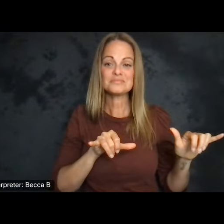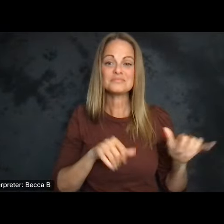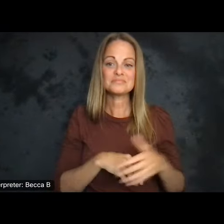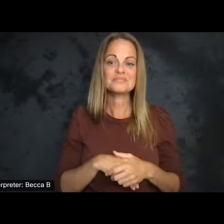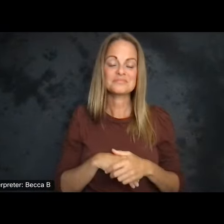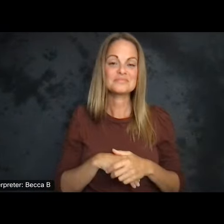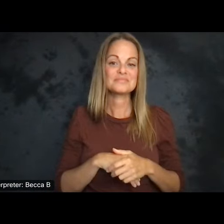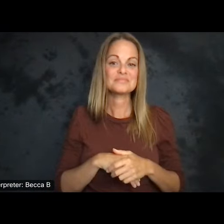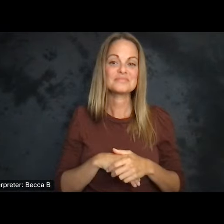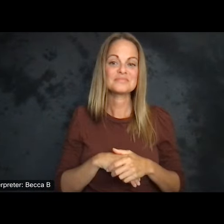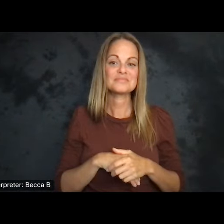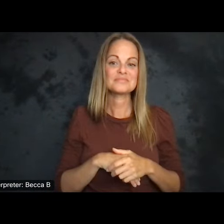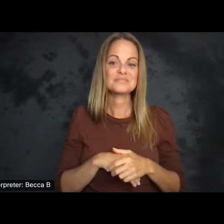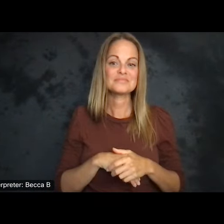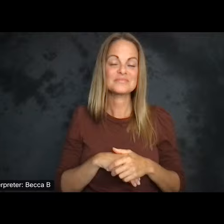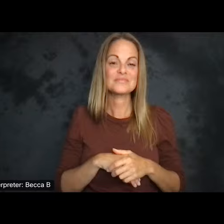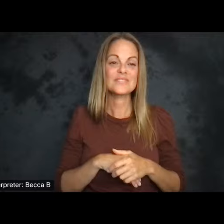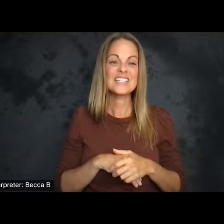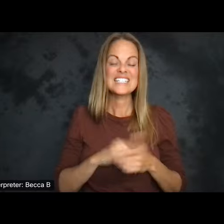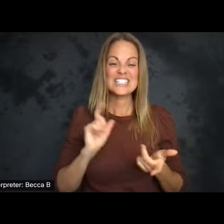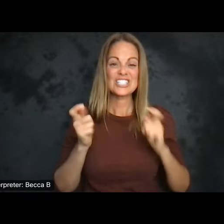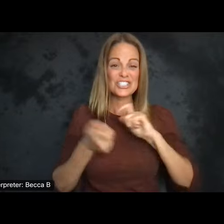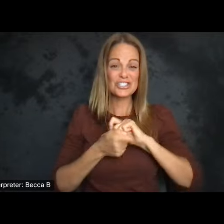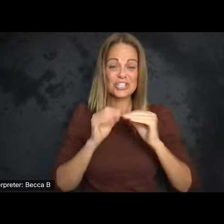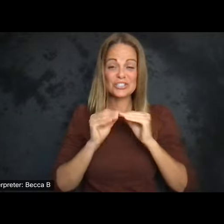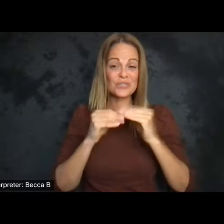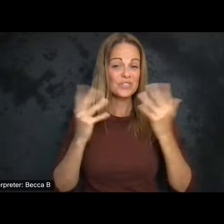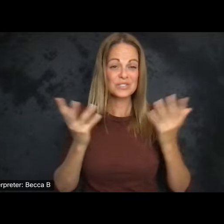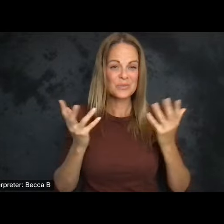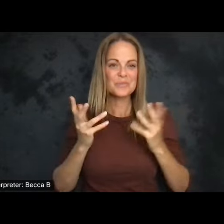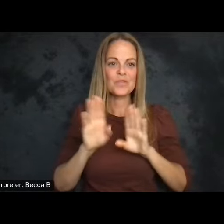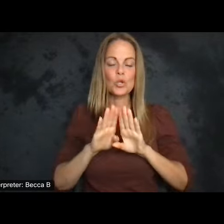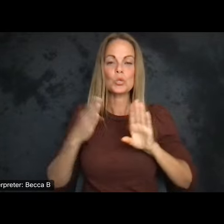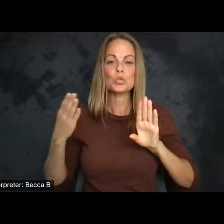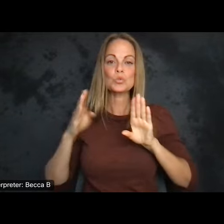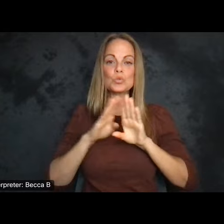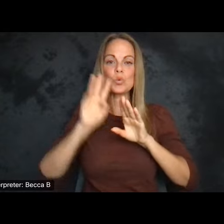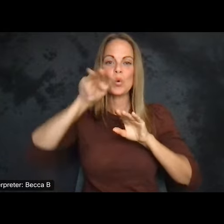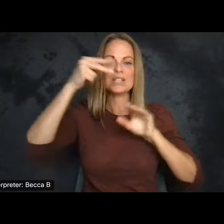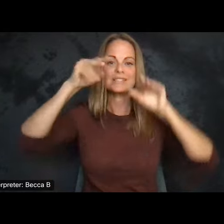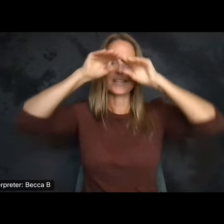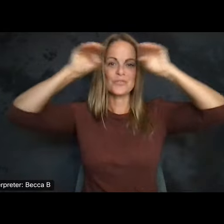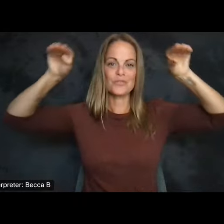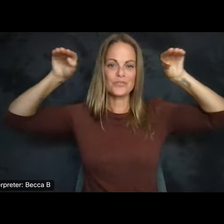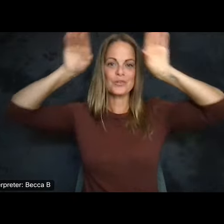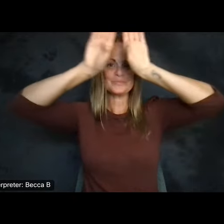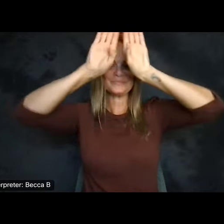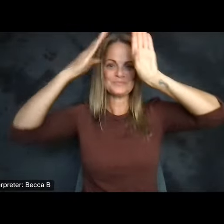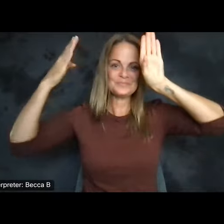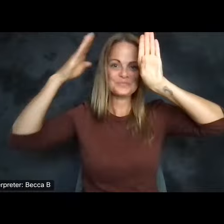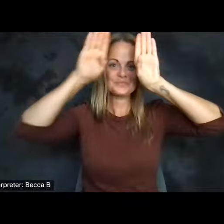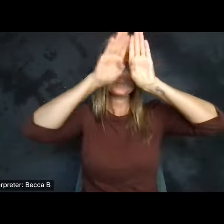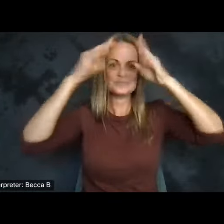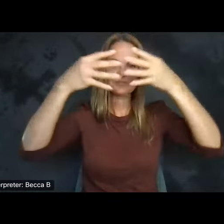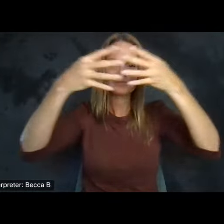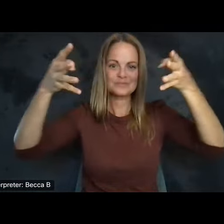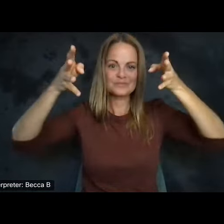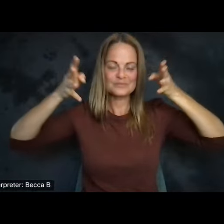have one of the changes to fix is we'll notice there's a door on the second story going out to that platform. Next slide,